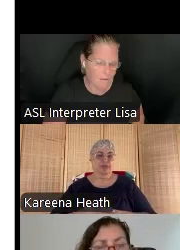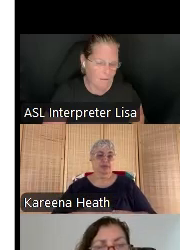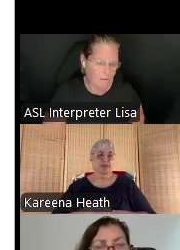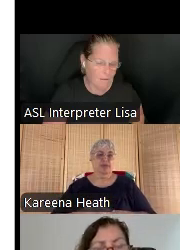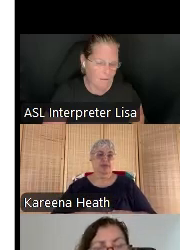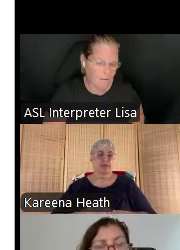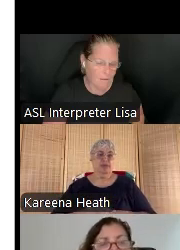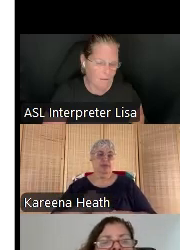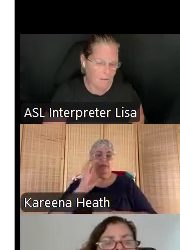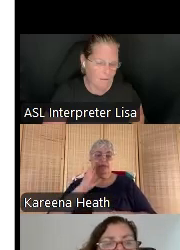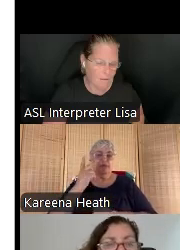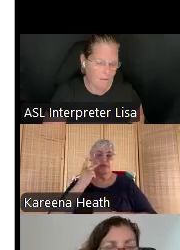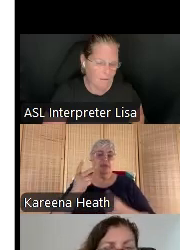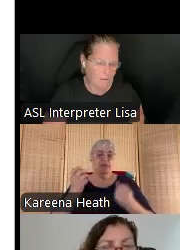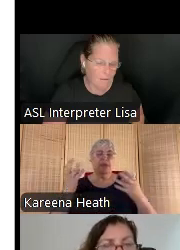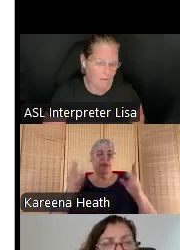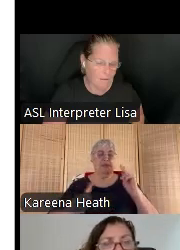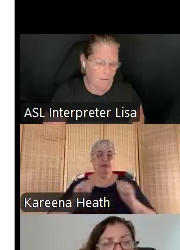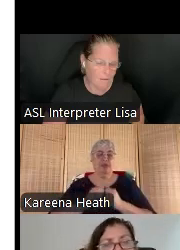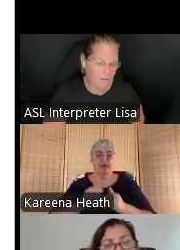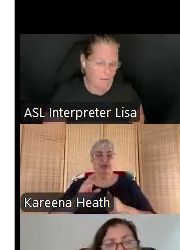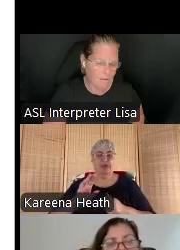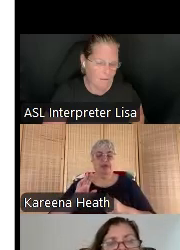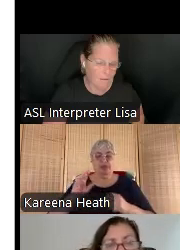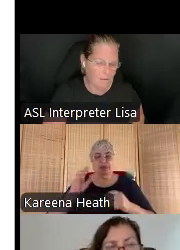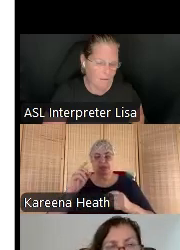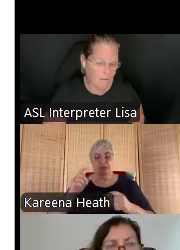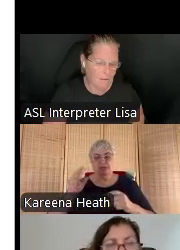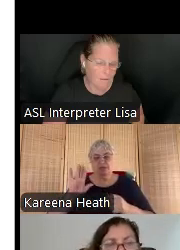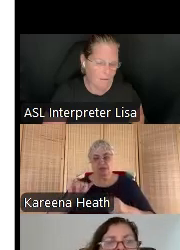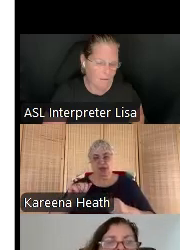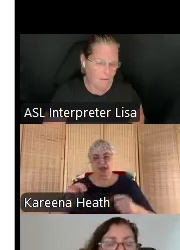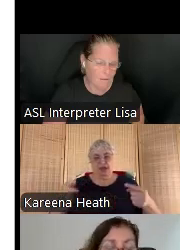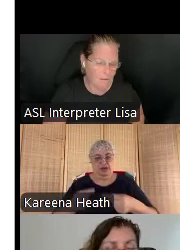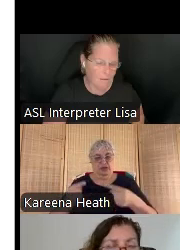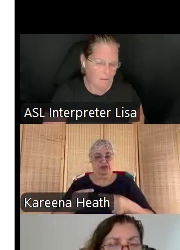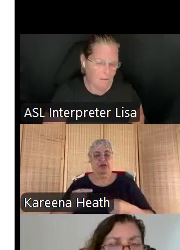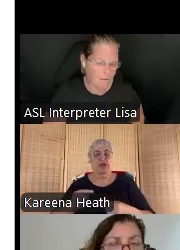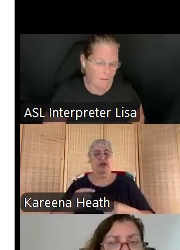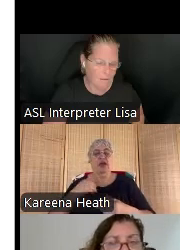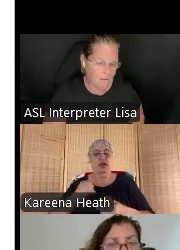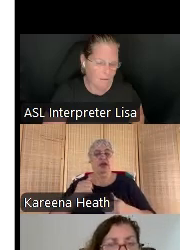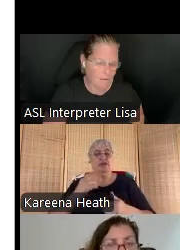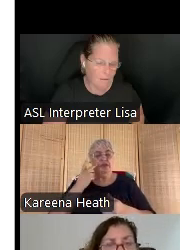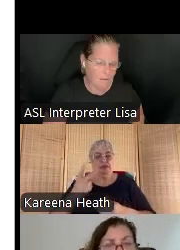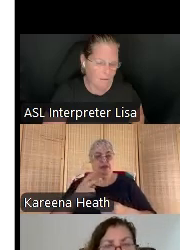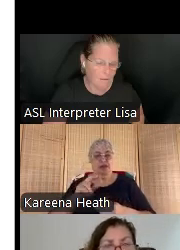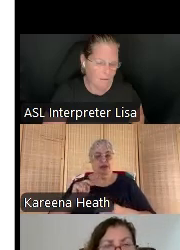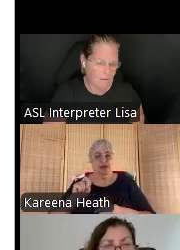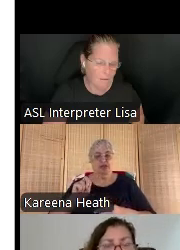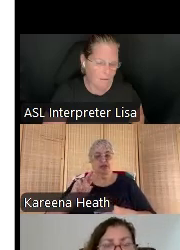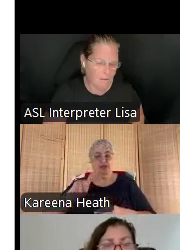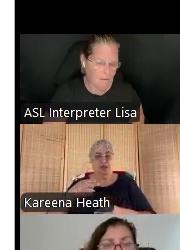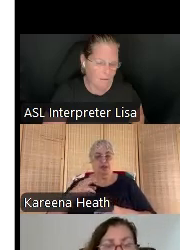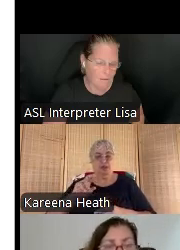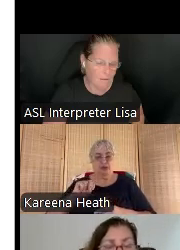You'll also see that many people with brain injury have consulted or have seen a